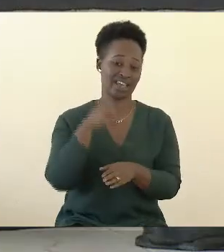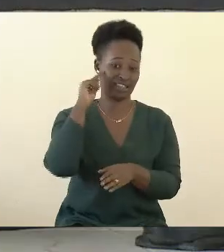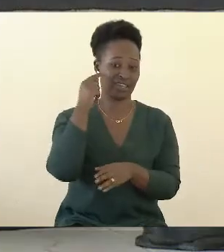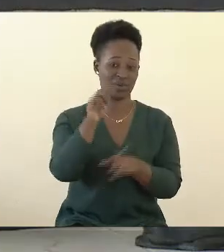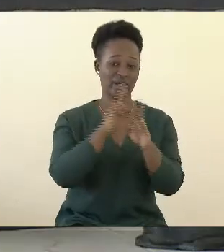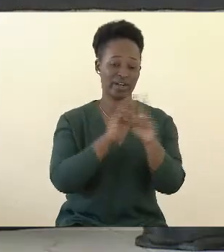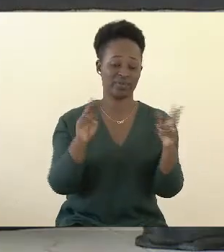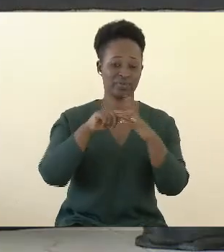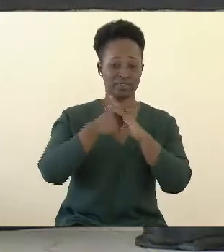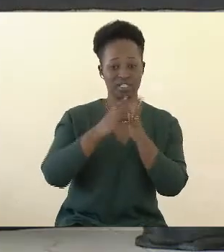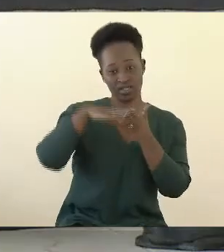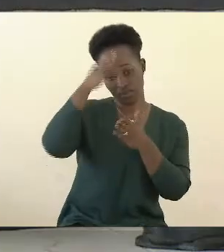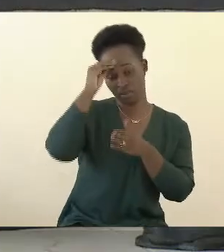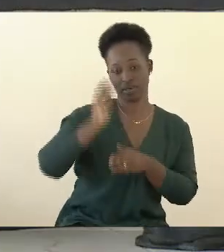today.